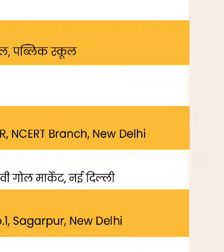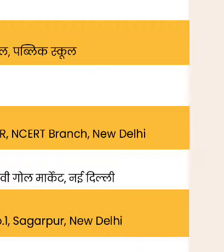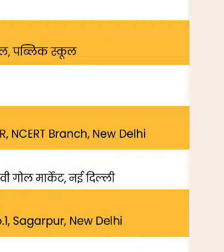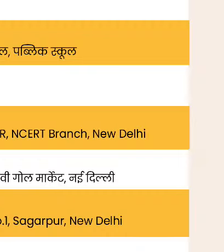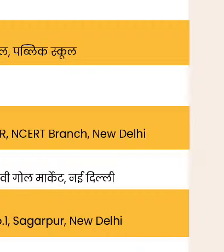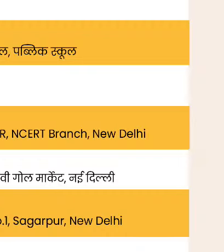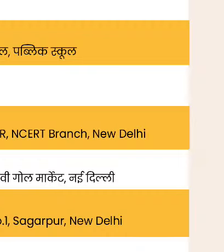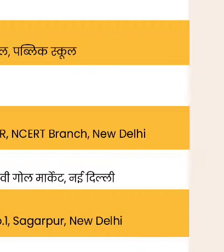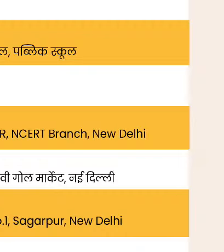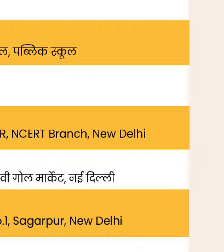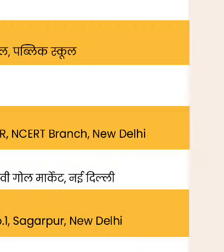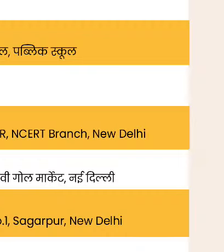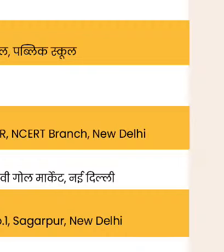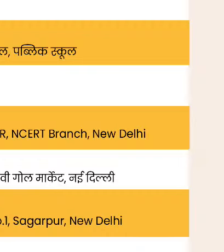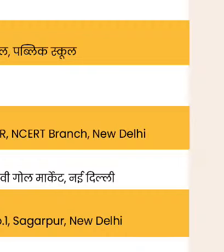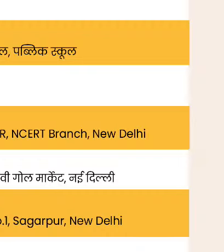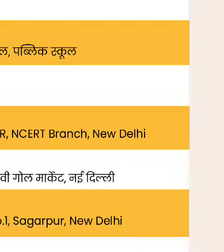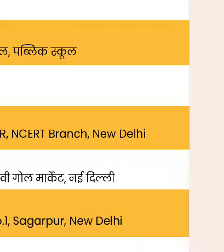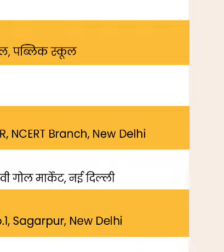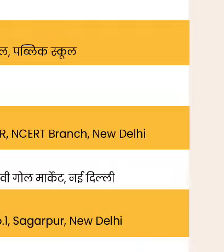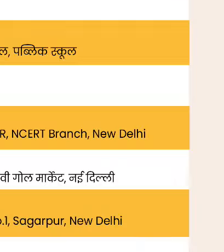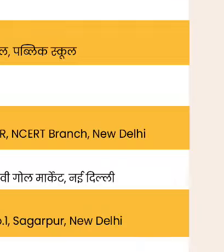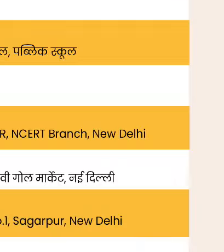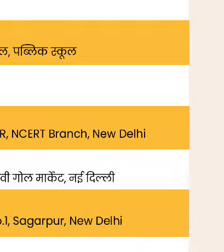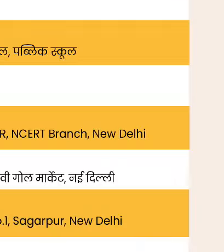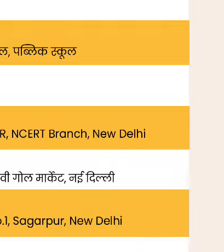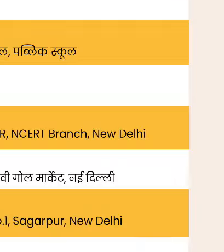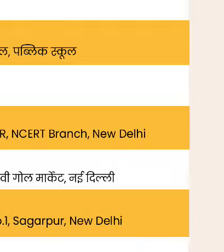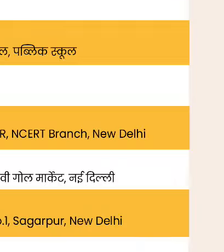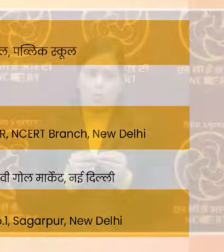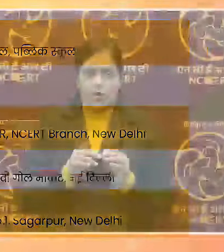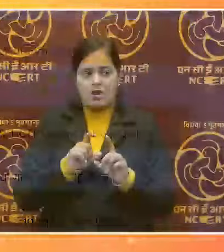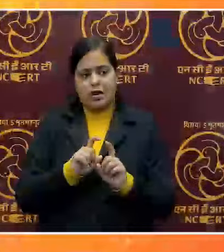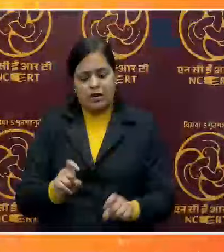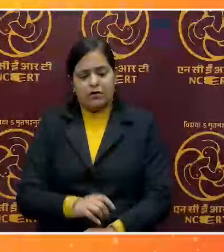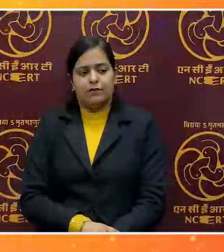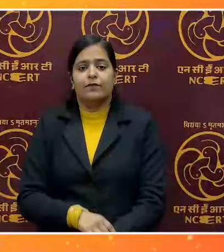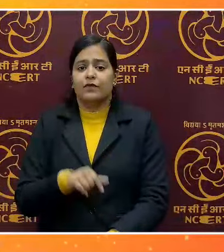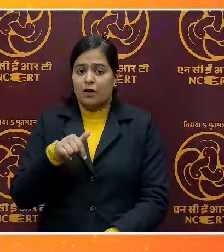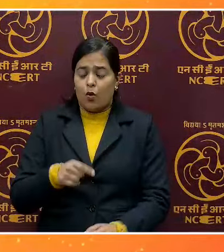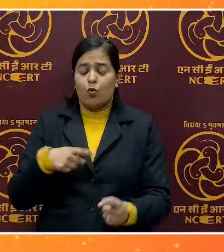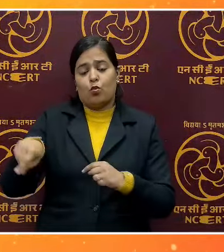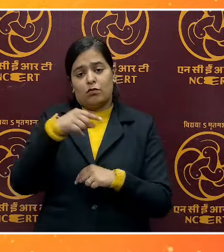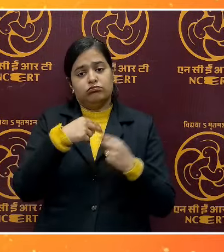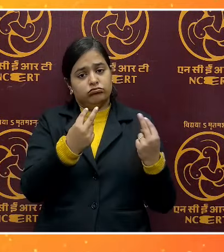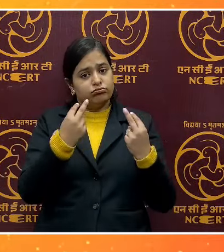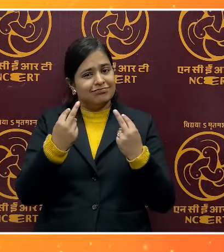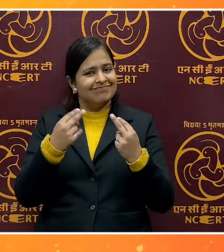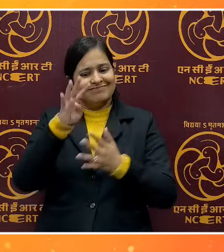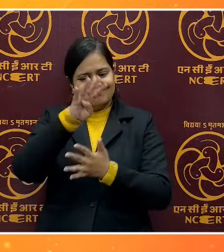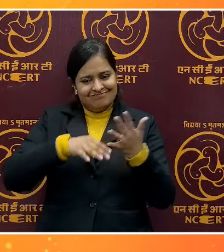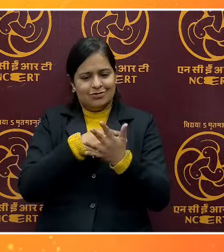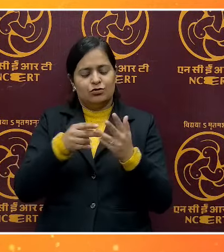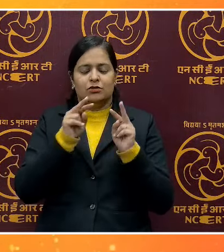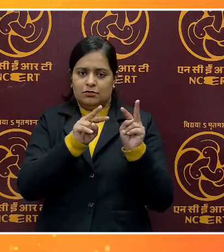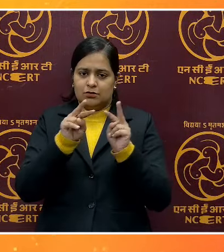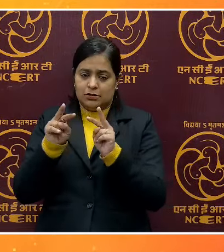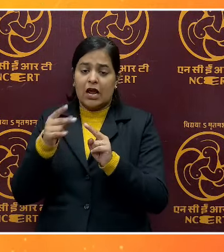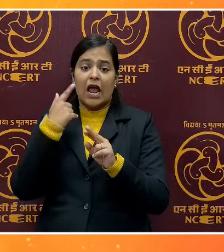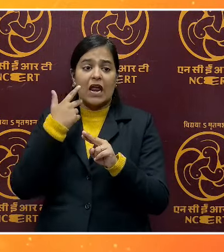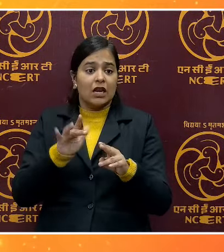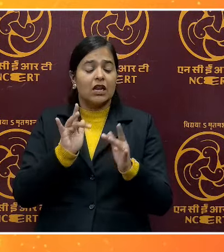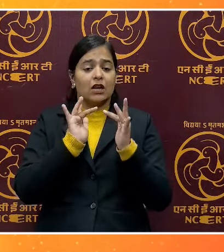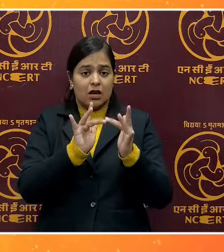imbibing values for overall development. Do watch these programs, and for queries you can always reach out to